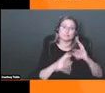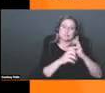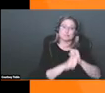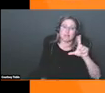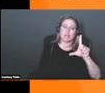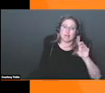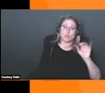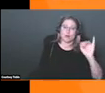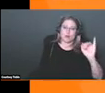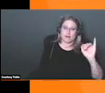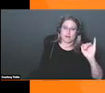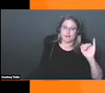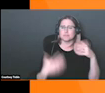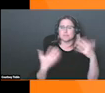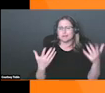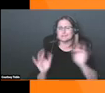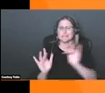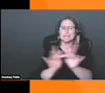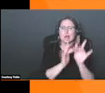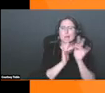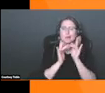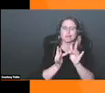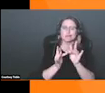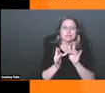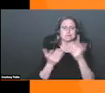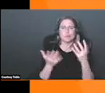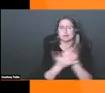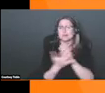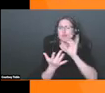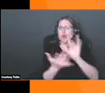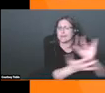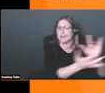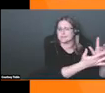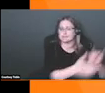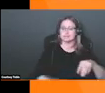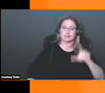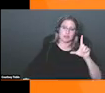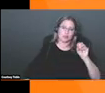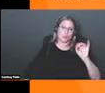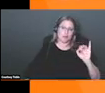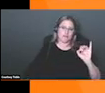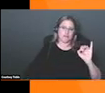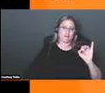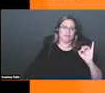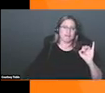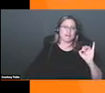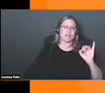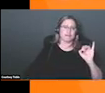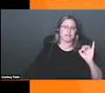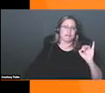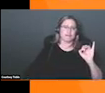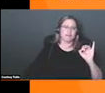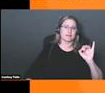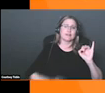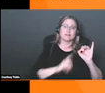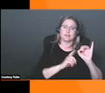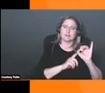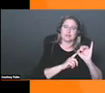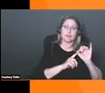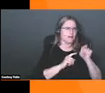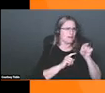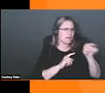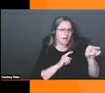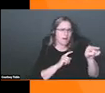of networking or reaching out. The letter of inquiry, however, is where you find a